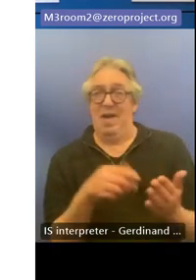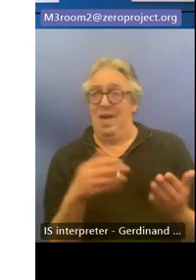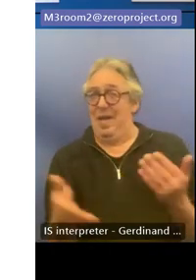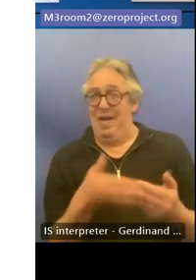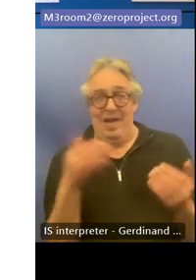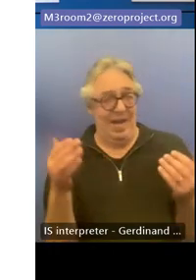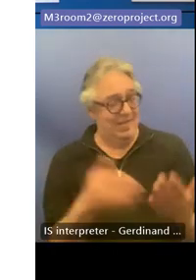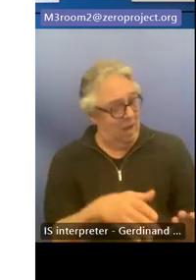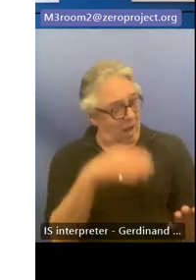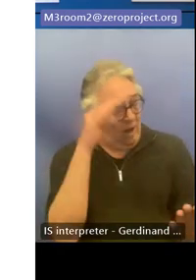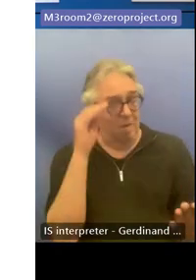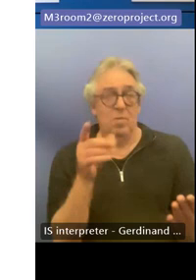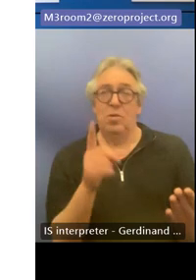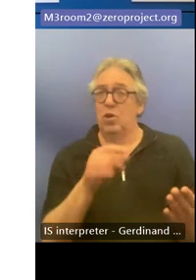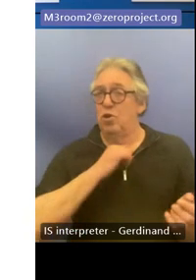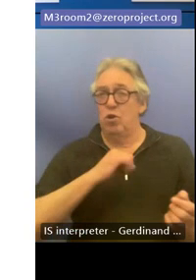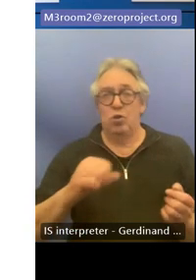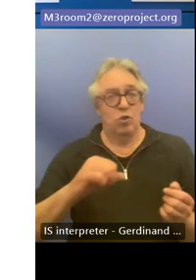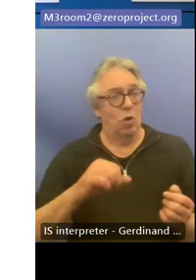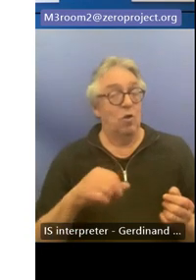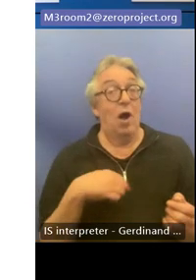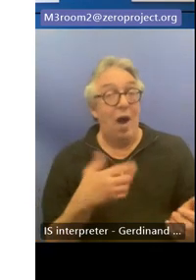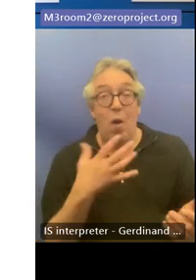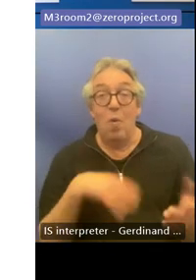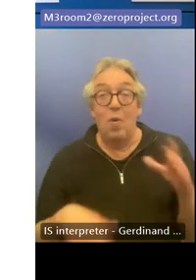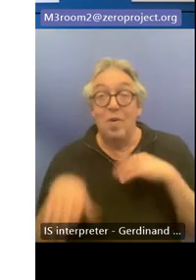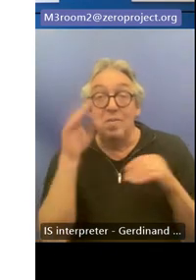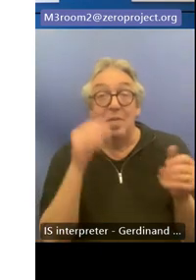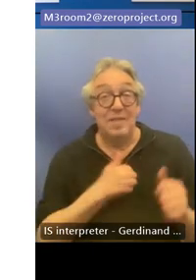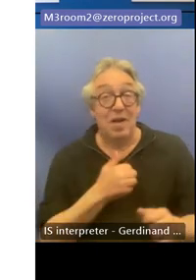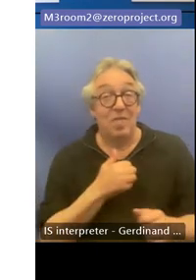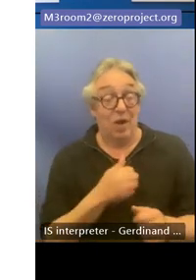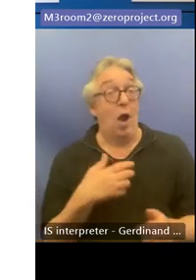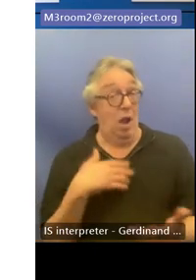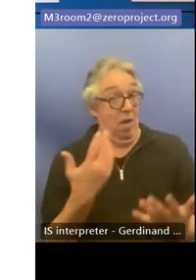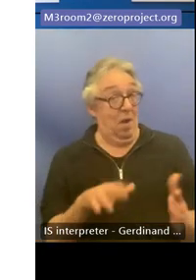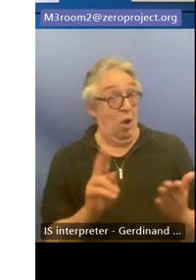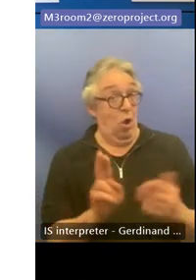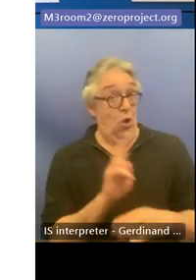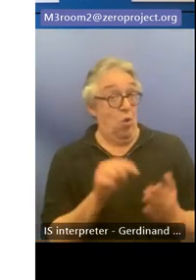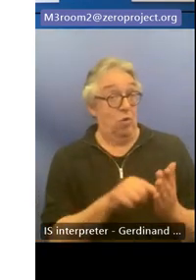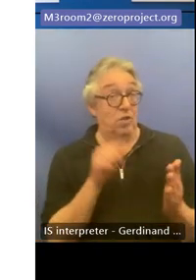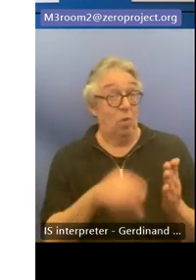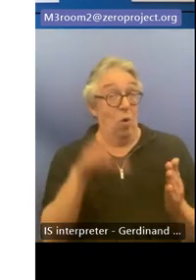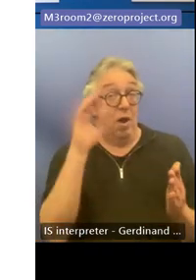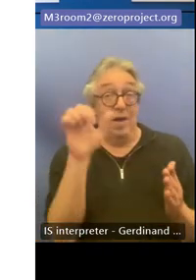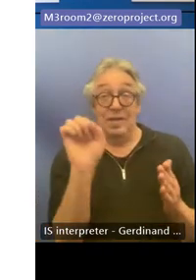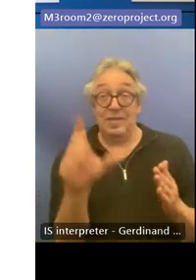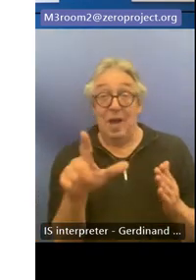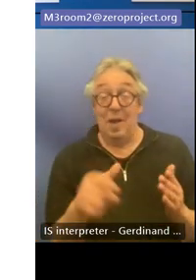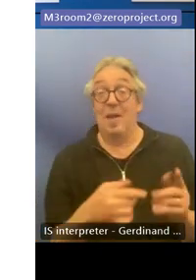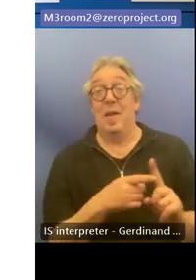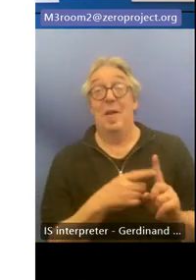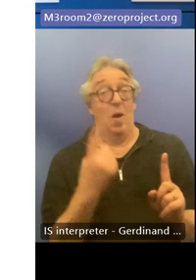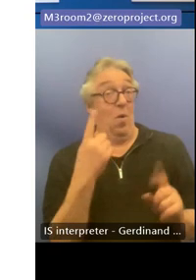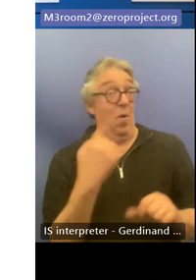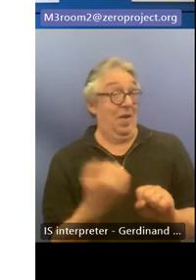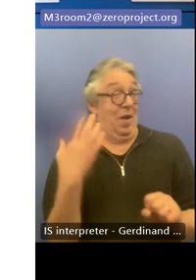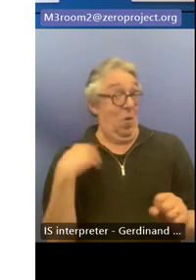short while. So, I love to learn it myself. I use it to learn American Sign Language. It's a new sign language for me. started to learn it a year ago,